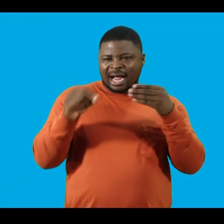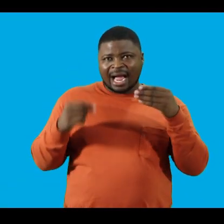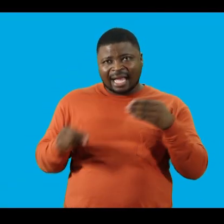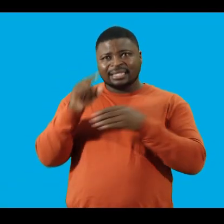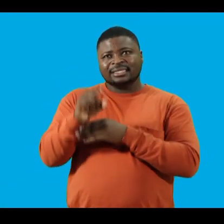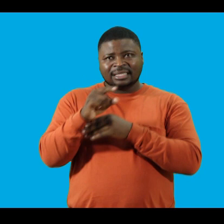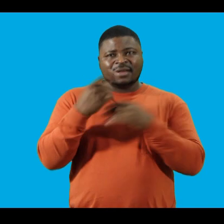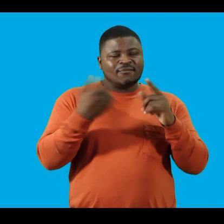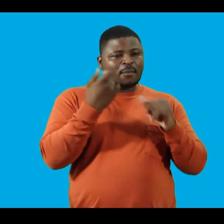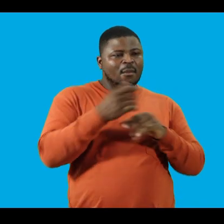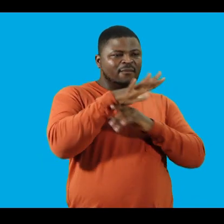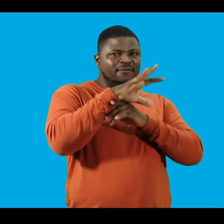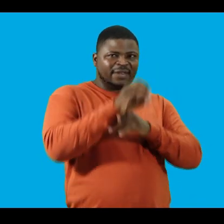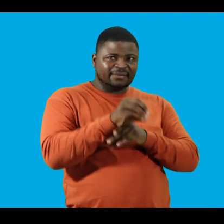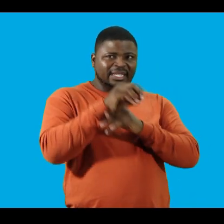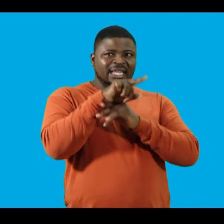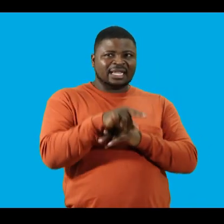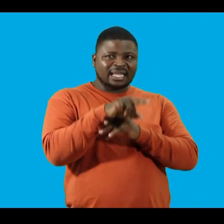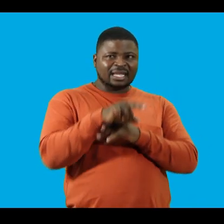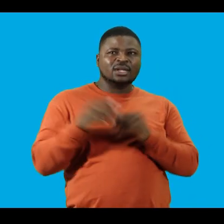for a learner who obtained